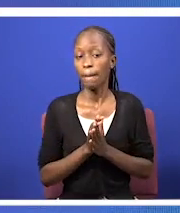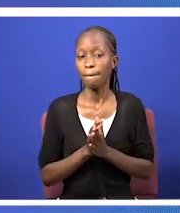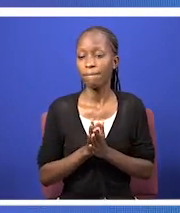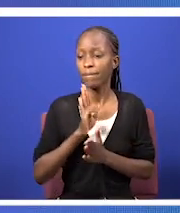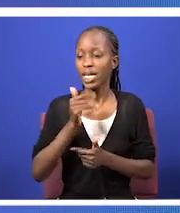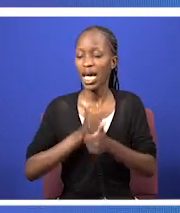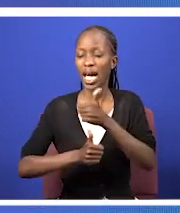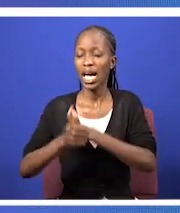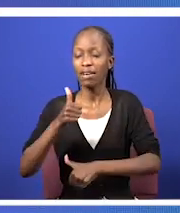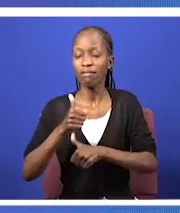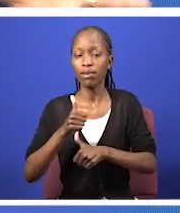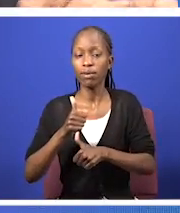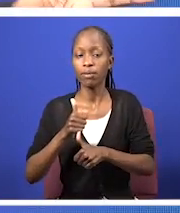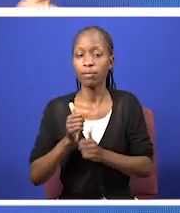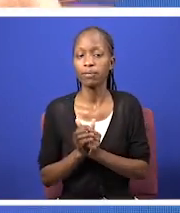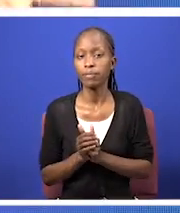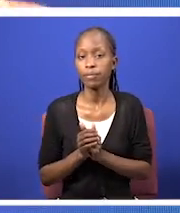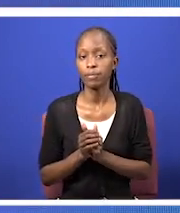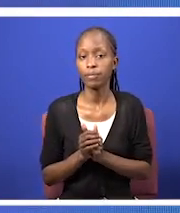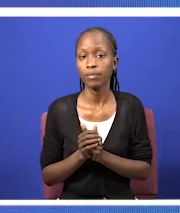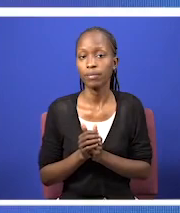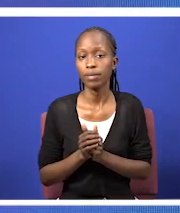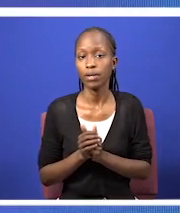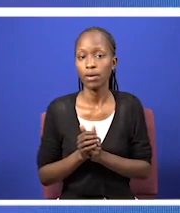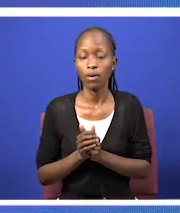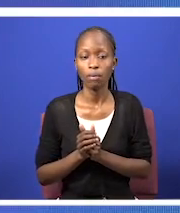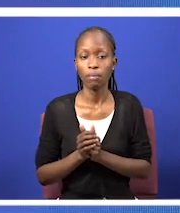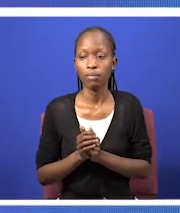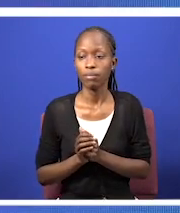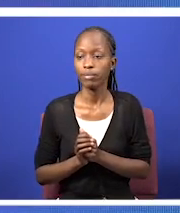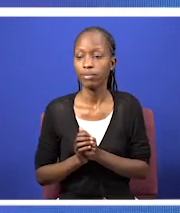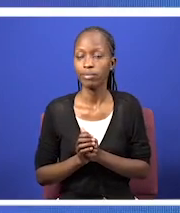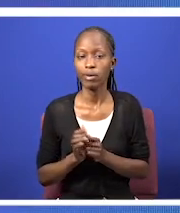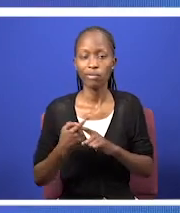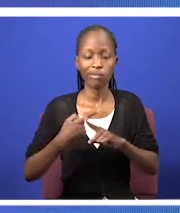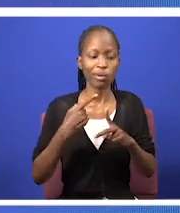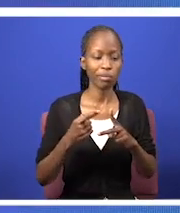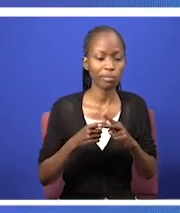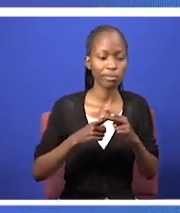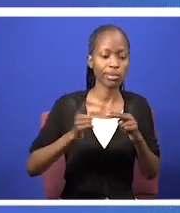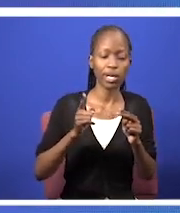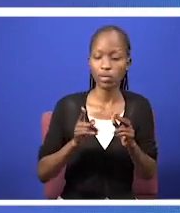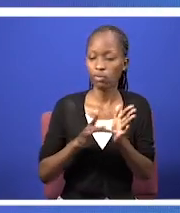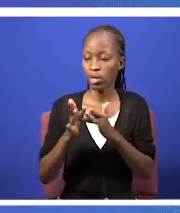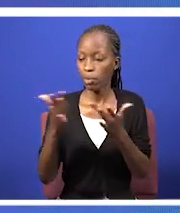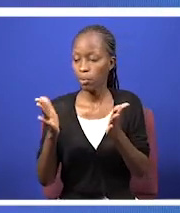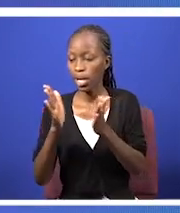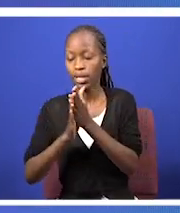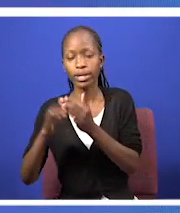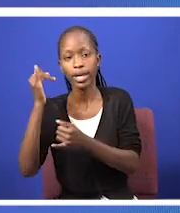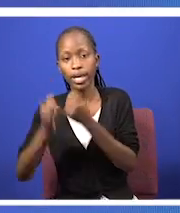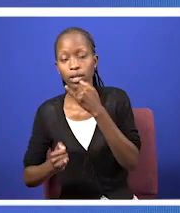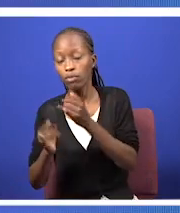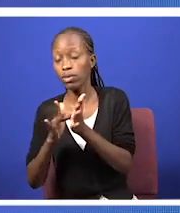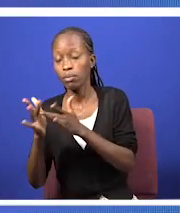has been active throughout the whole narrative of Scripture, throughout the Bible. But here are some credentials of